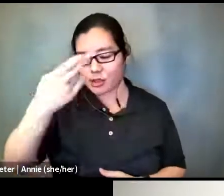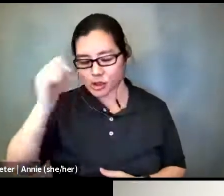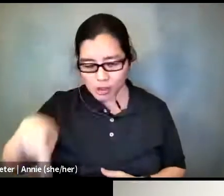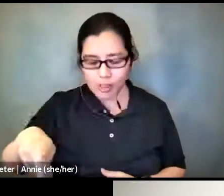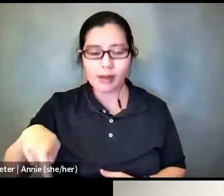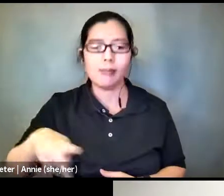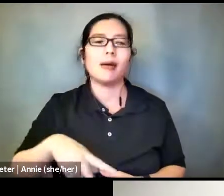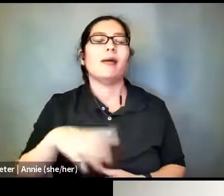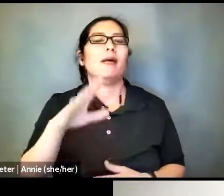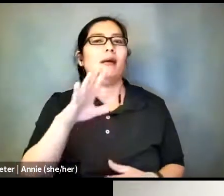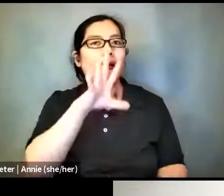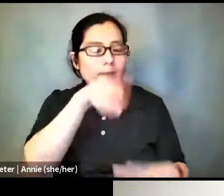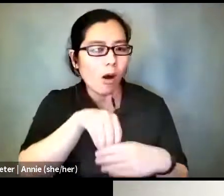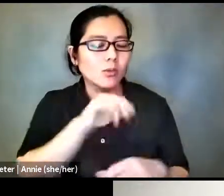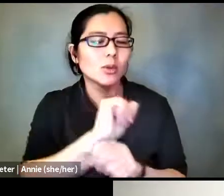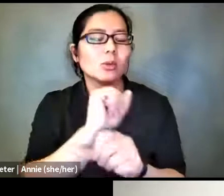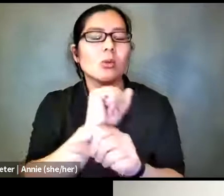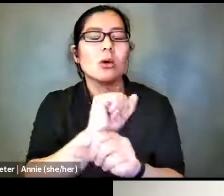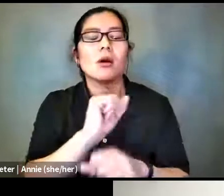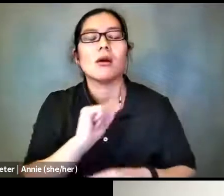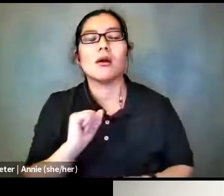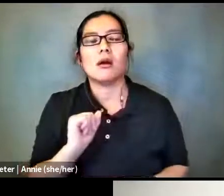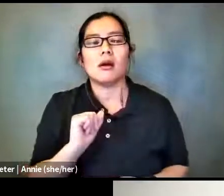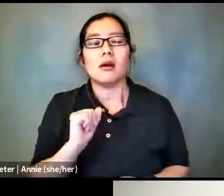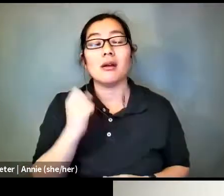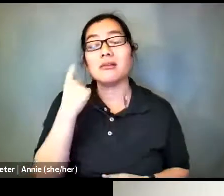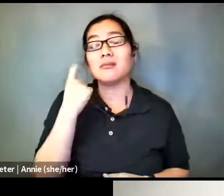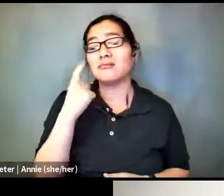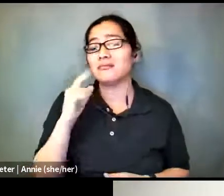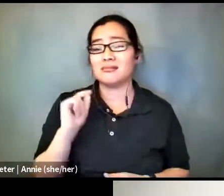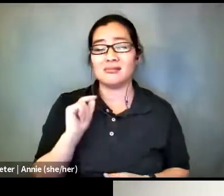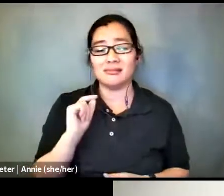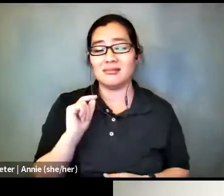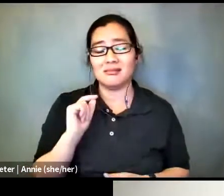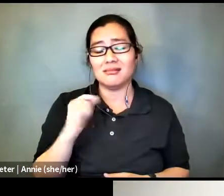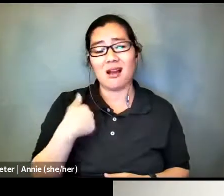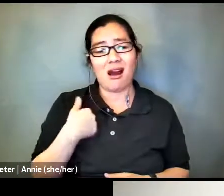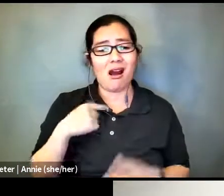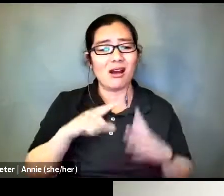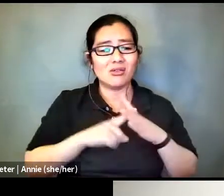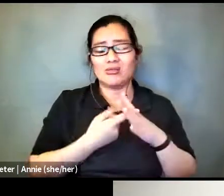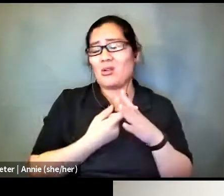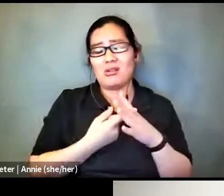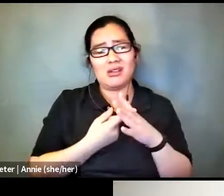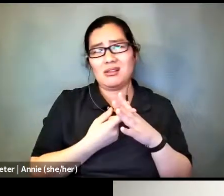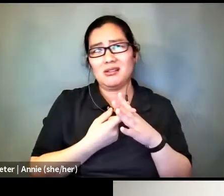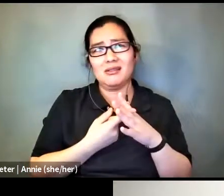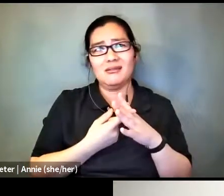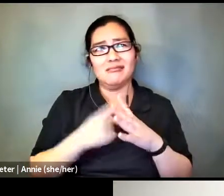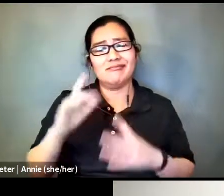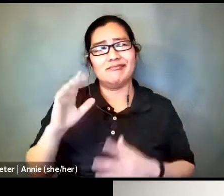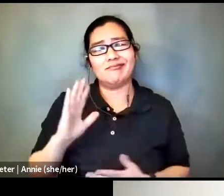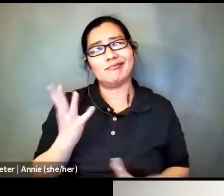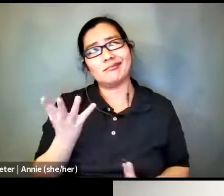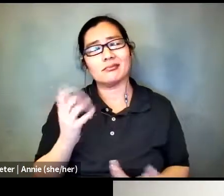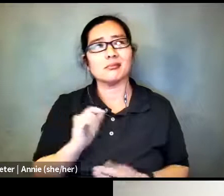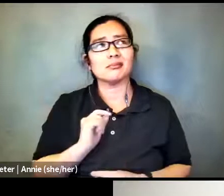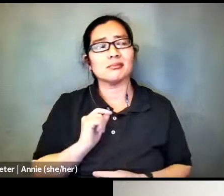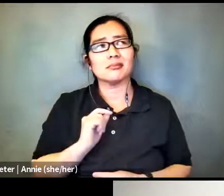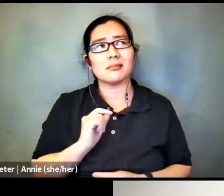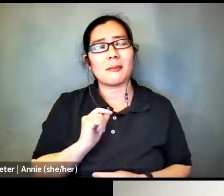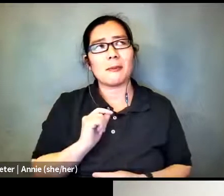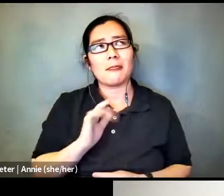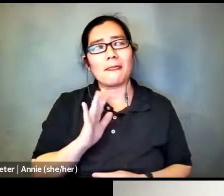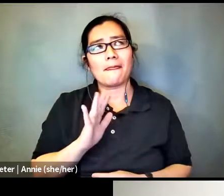and then taking action. It's actually started, I started probably not, I started